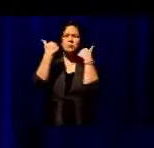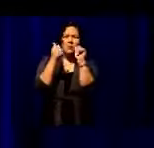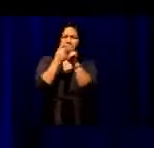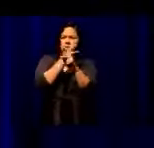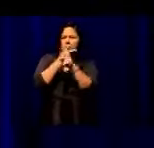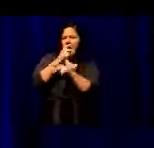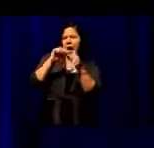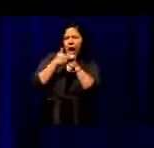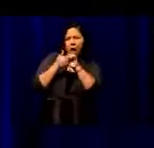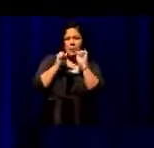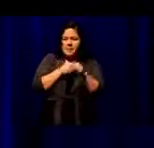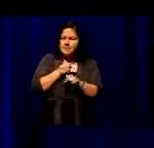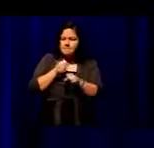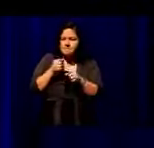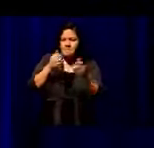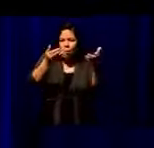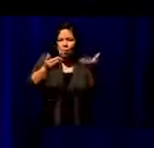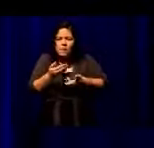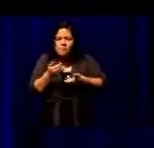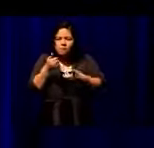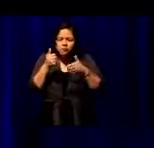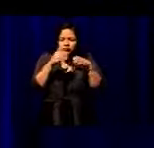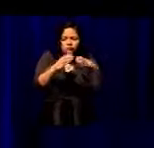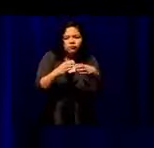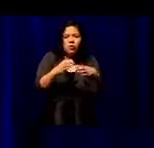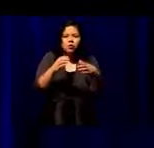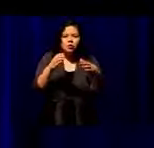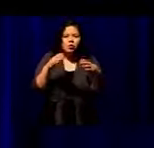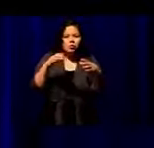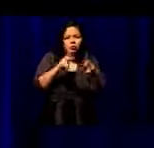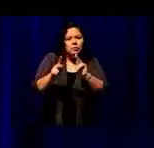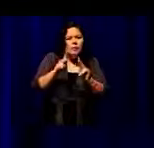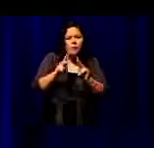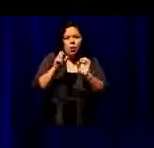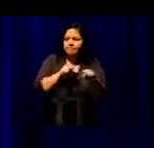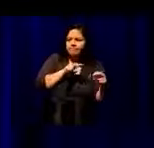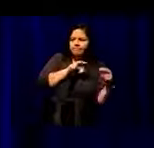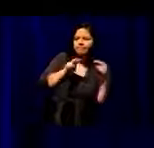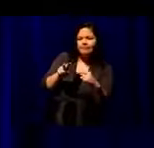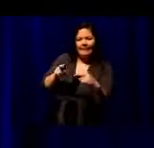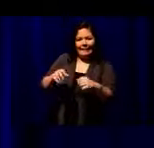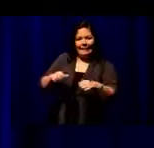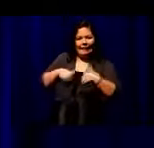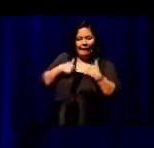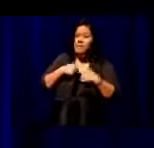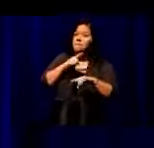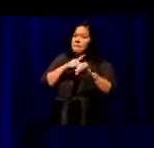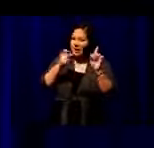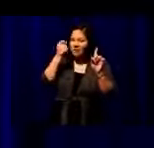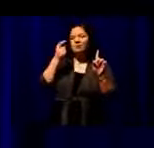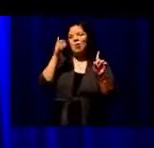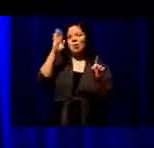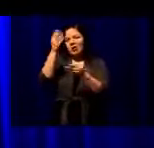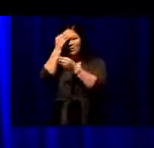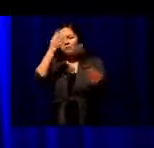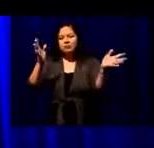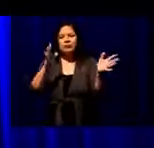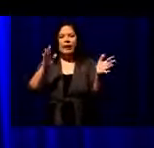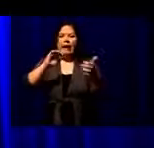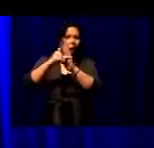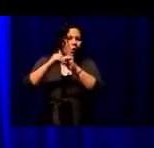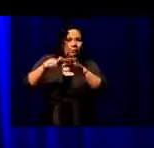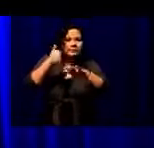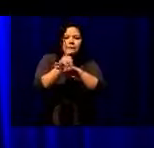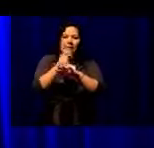of audience into the theater. Those details will be announced closer to the show dates for all of